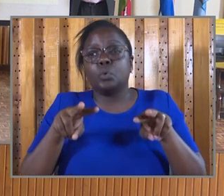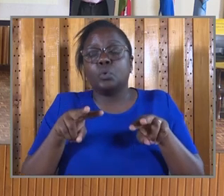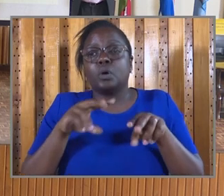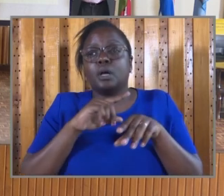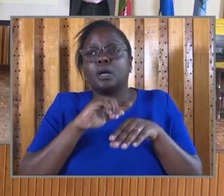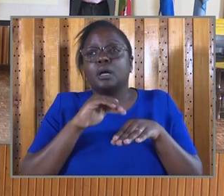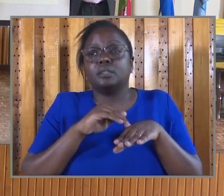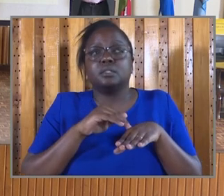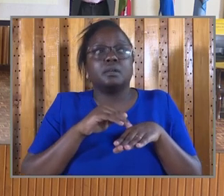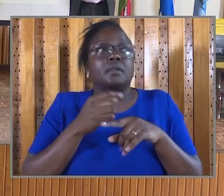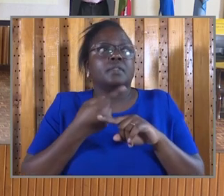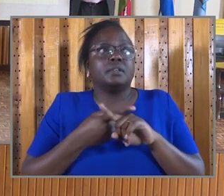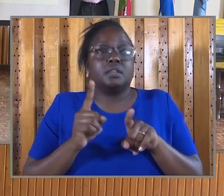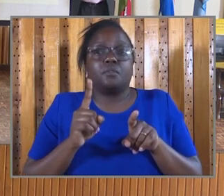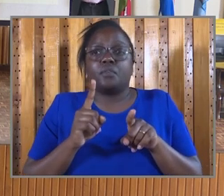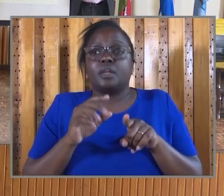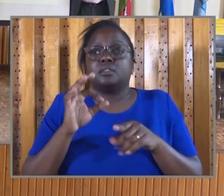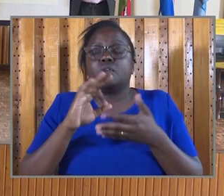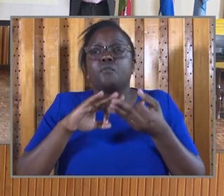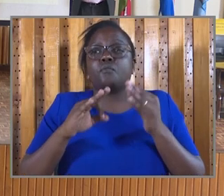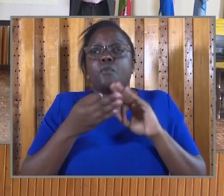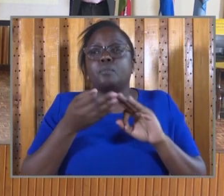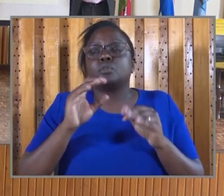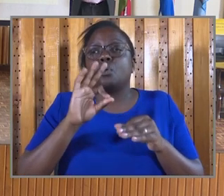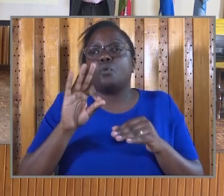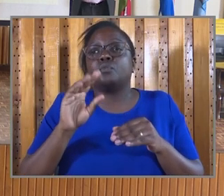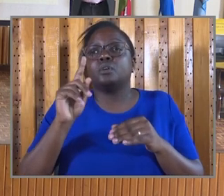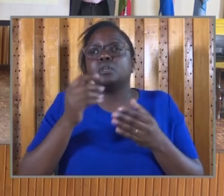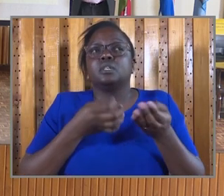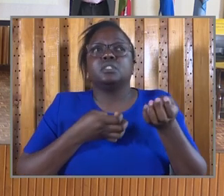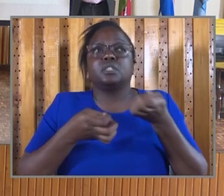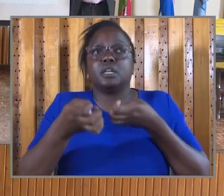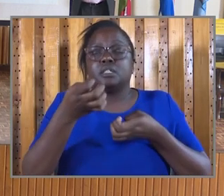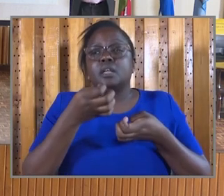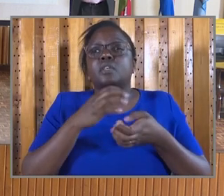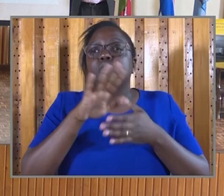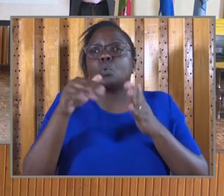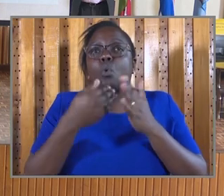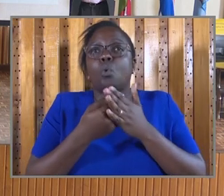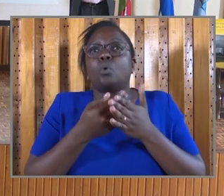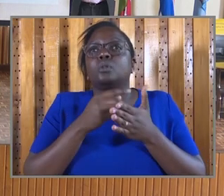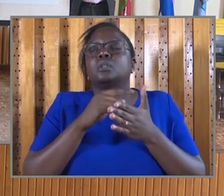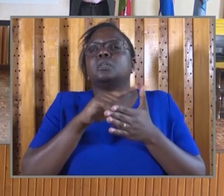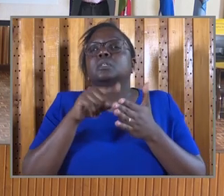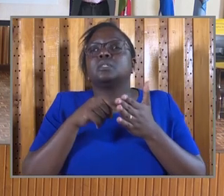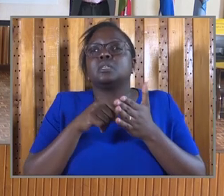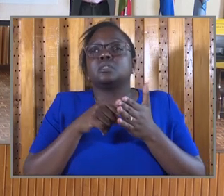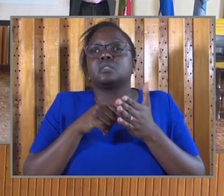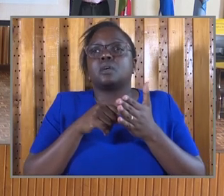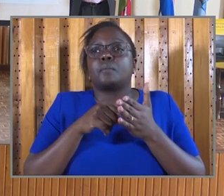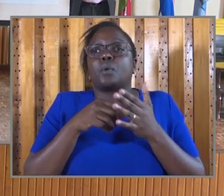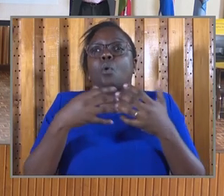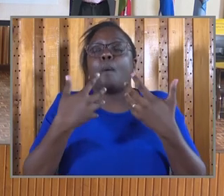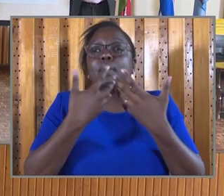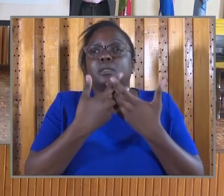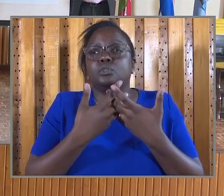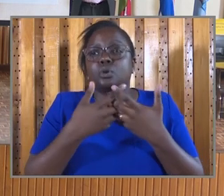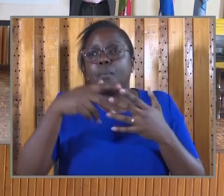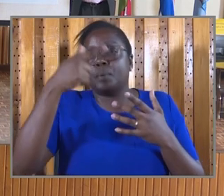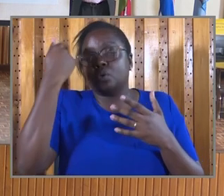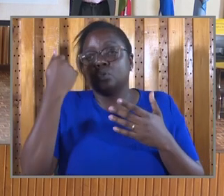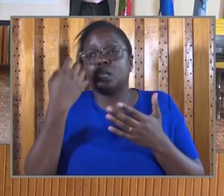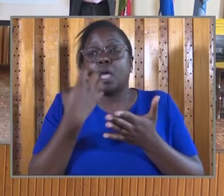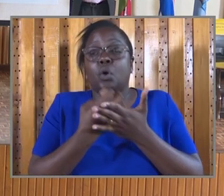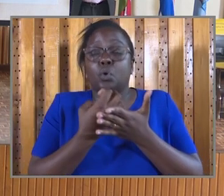classic forms of trade, but more is to be had. And it is that whole combination, and I'm deliberately mentioning economic growth, because